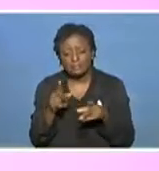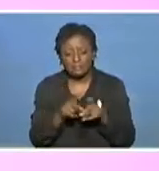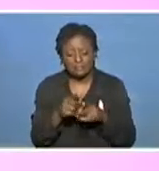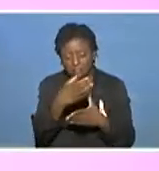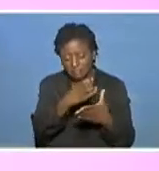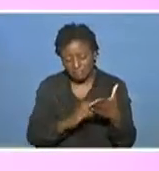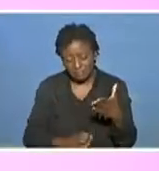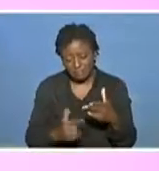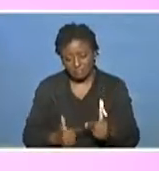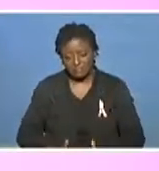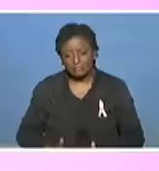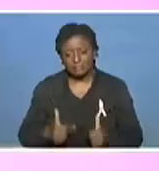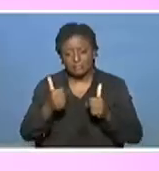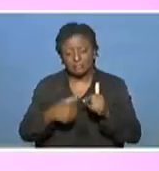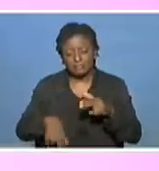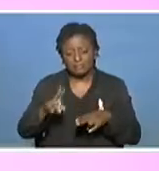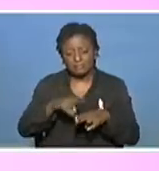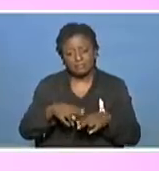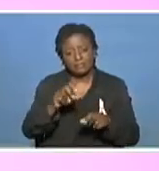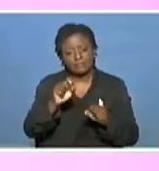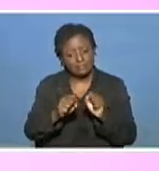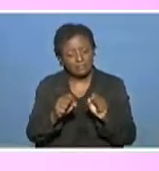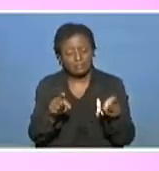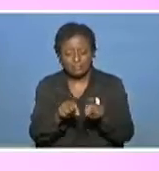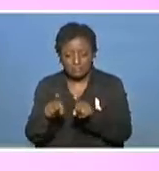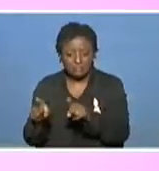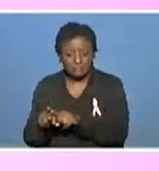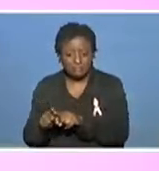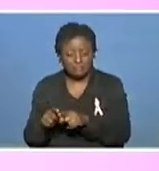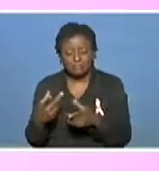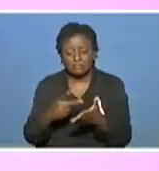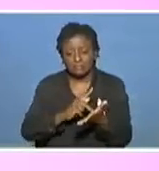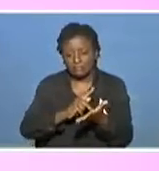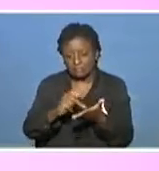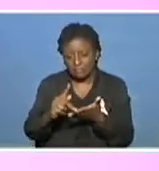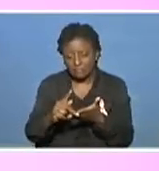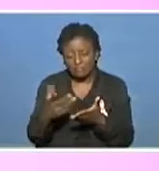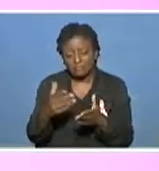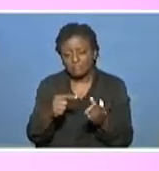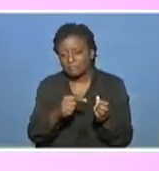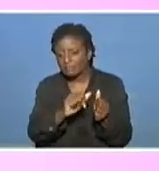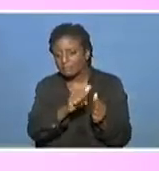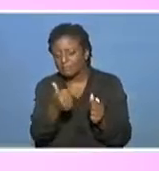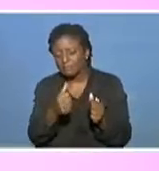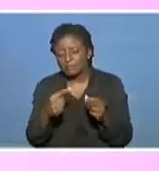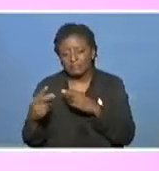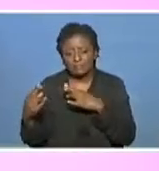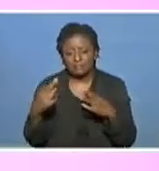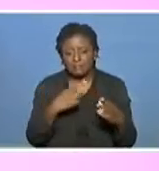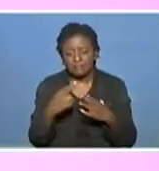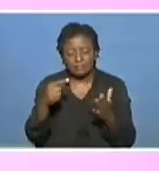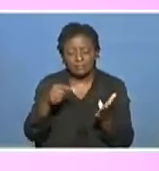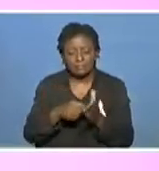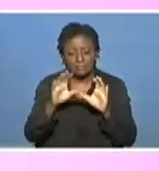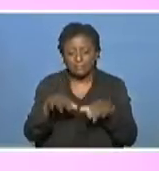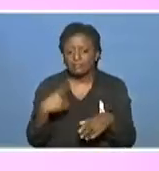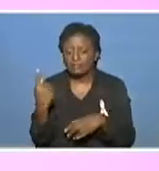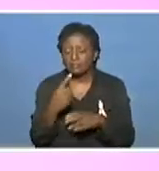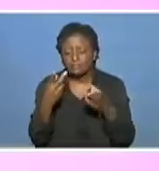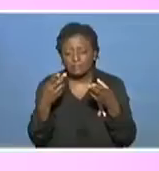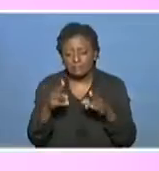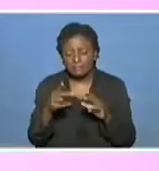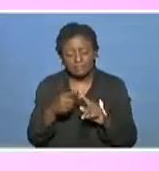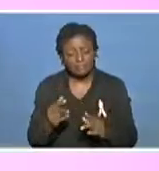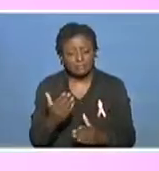of living rises, so should wages. There's a counter-argument, though, that this could only happen to a certain degree.